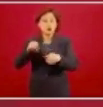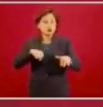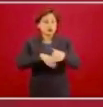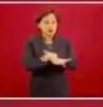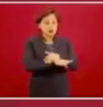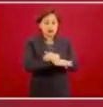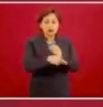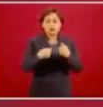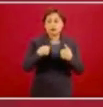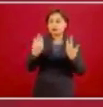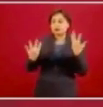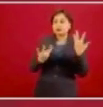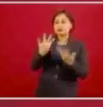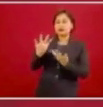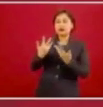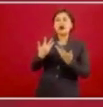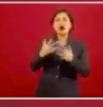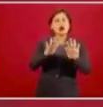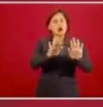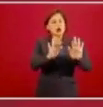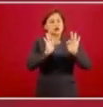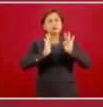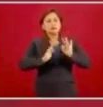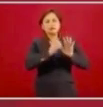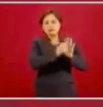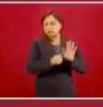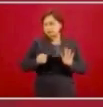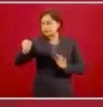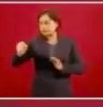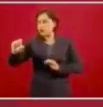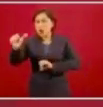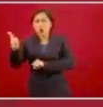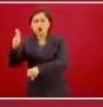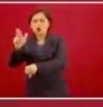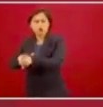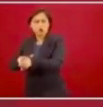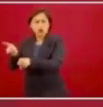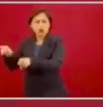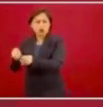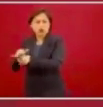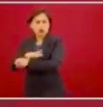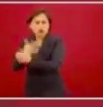a non-COVID hospital, right?